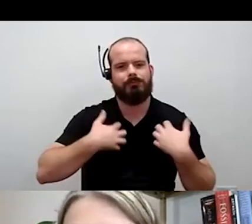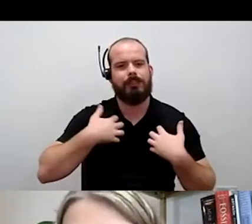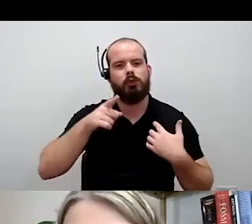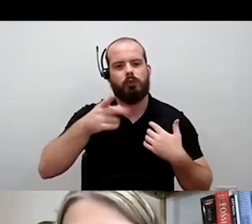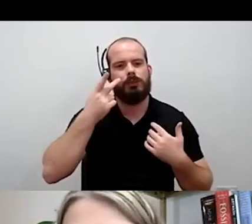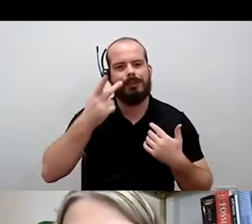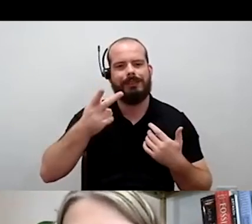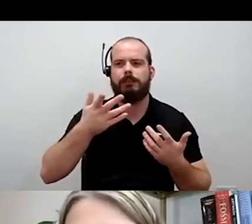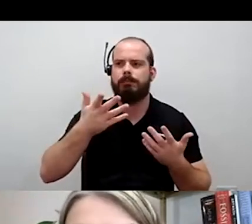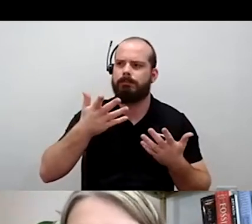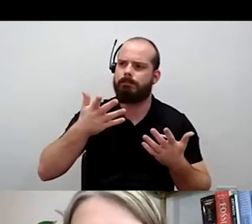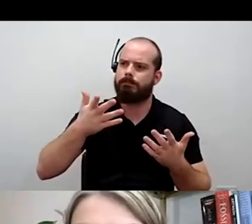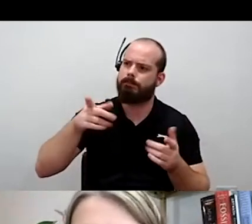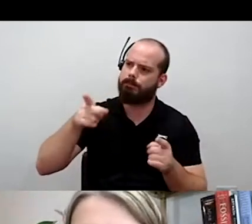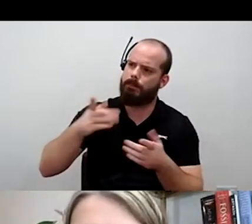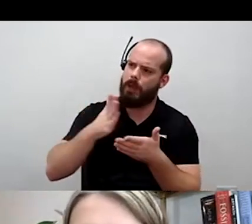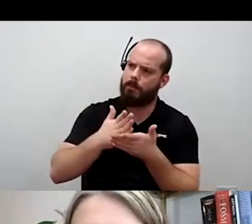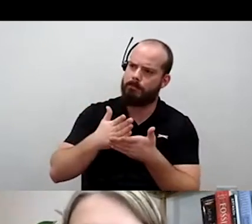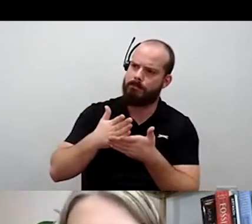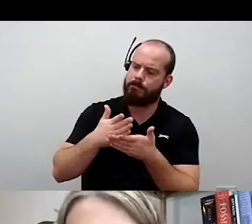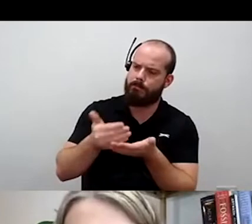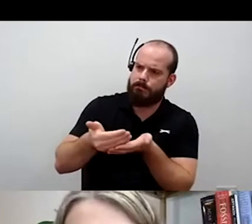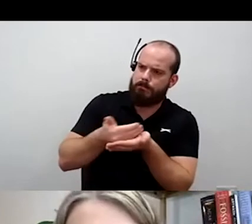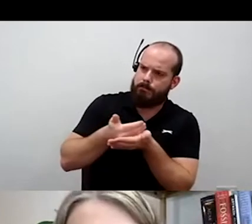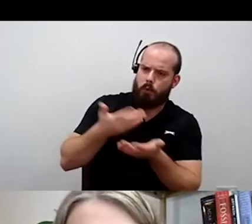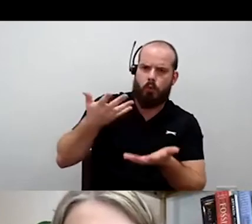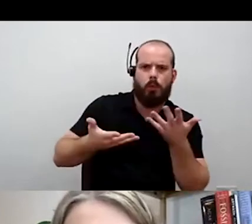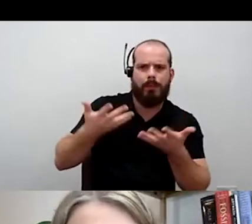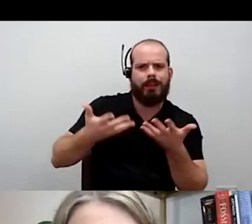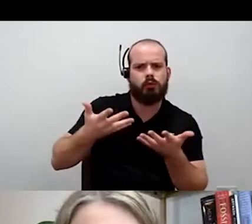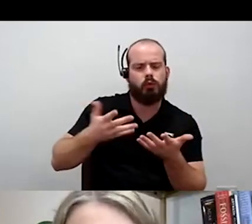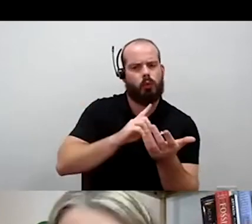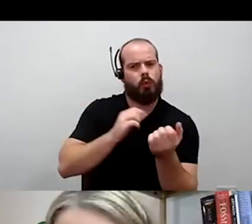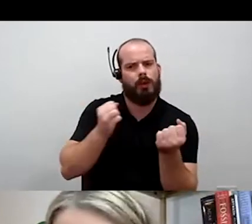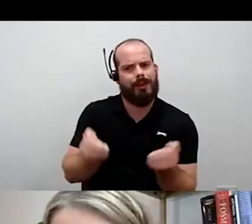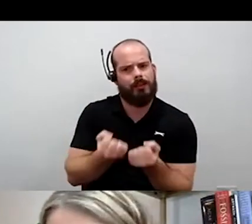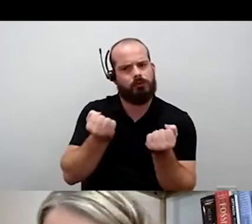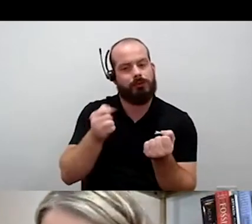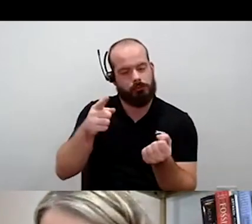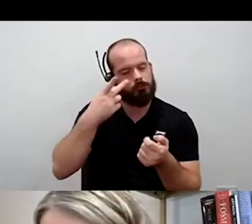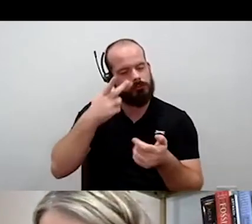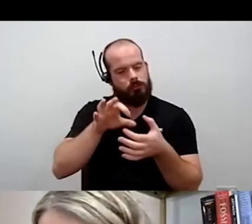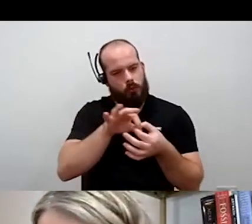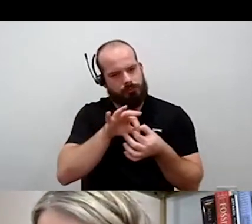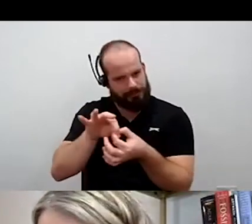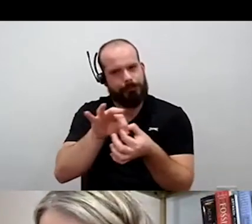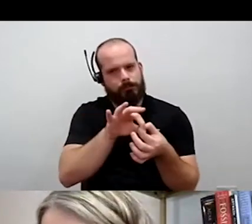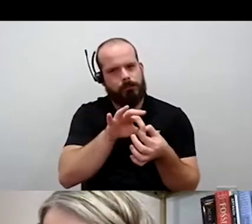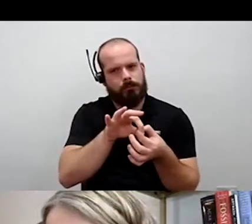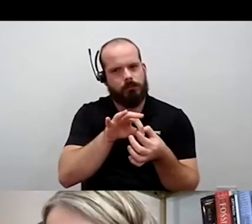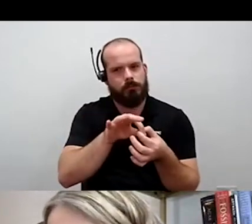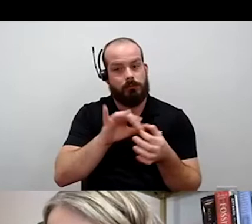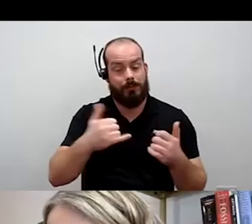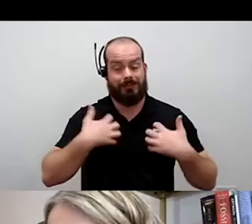in the US compared to some of other models. Do you feel that energy cooperatives, and this is sometimes a criticism that's leveled at them, I'd be interested to see